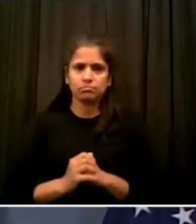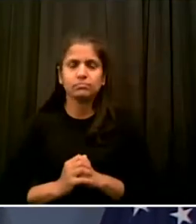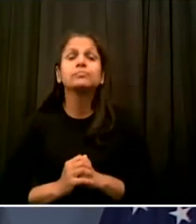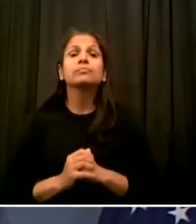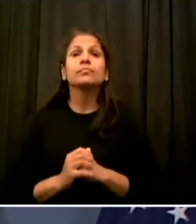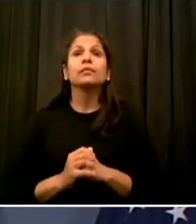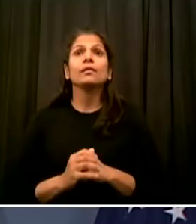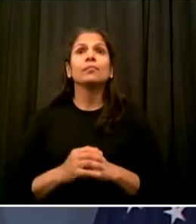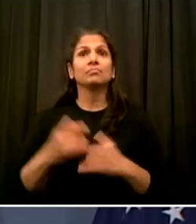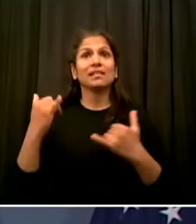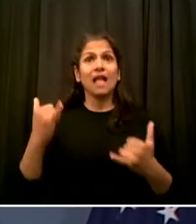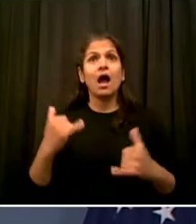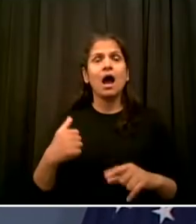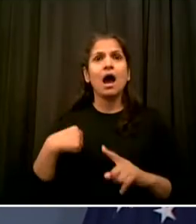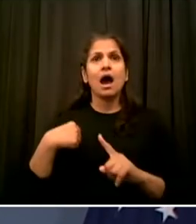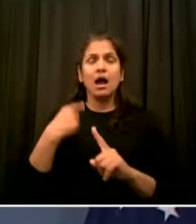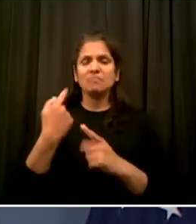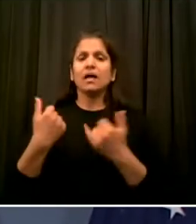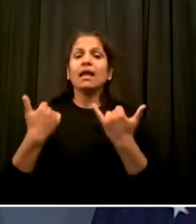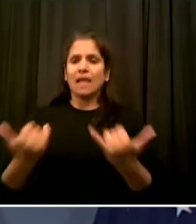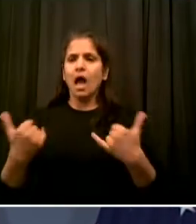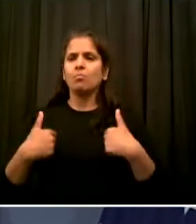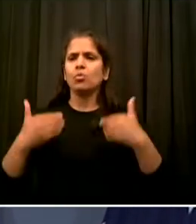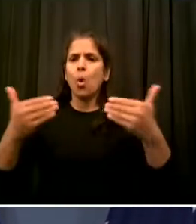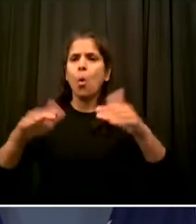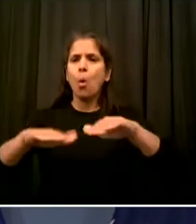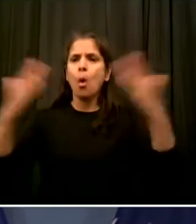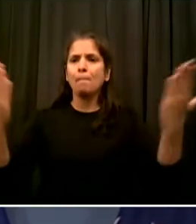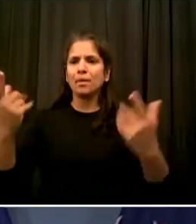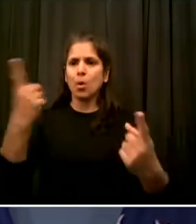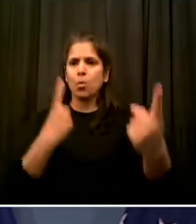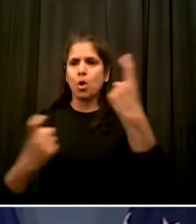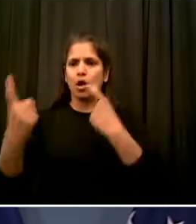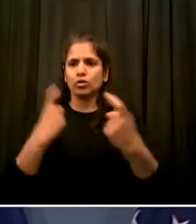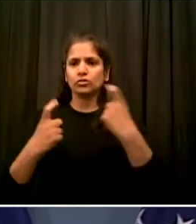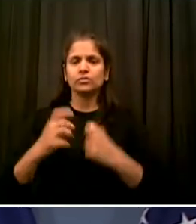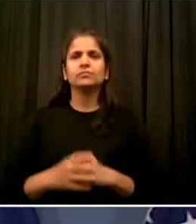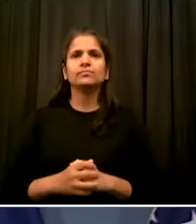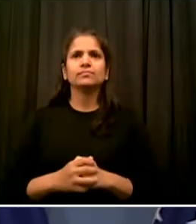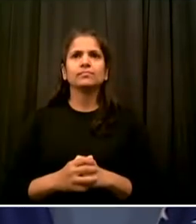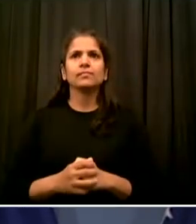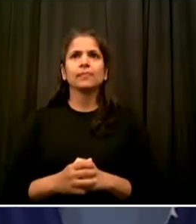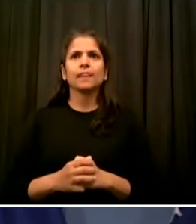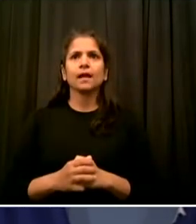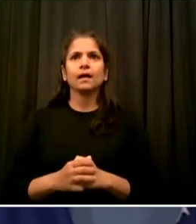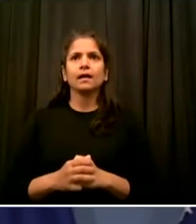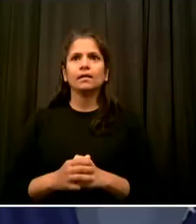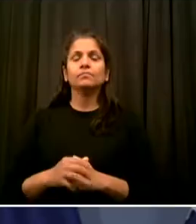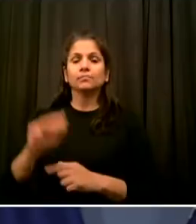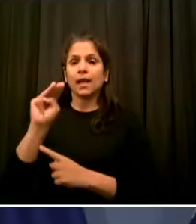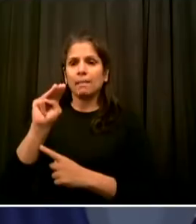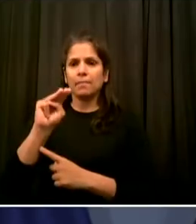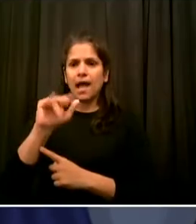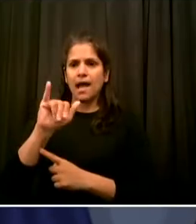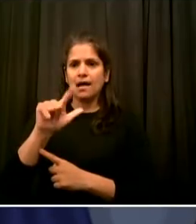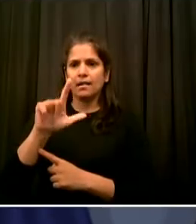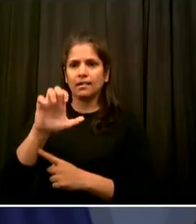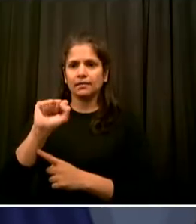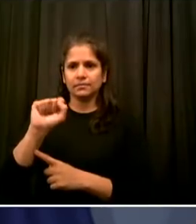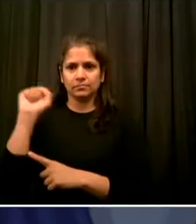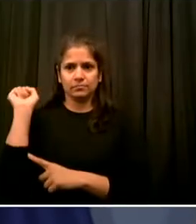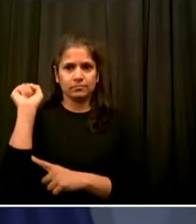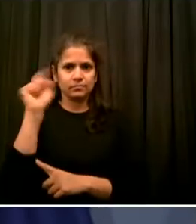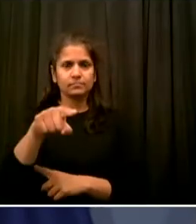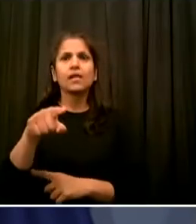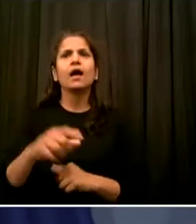from NBC4. Miles? Commissioner, good morning. Mr. Mayor, good morning. There was a video shown